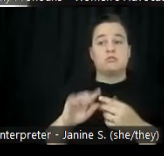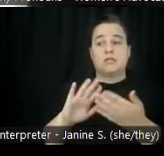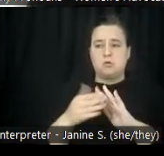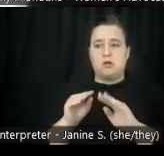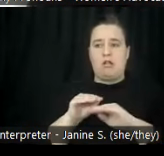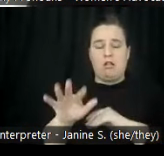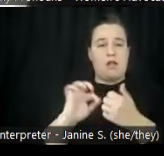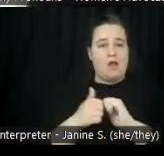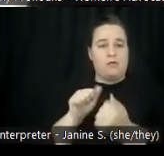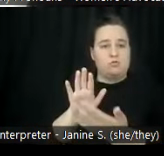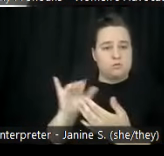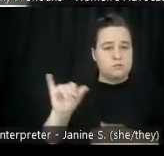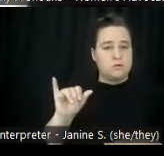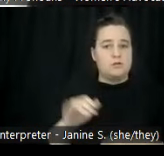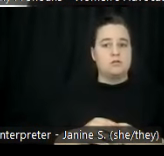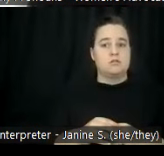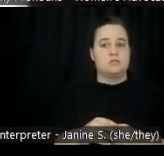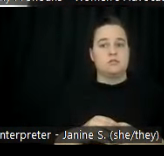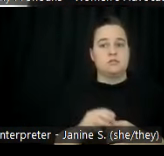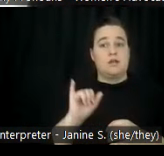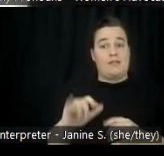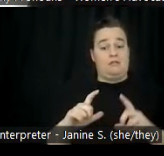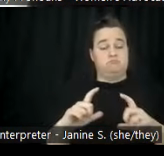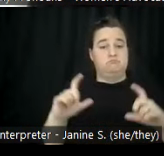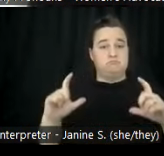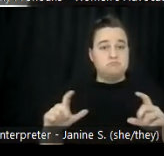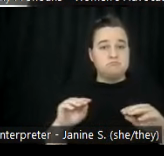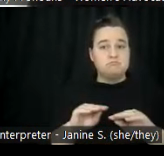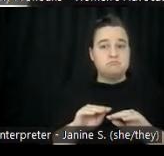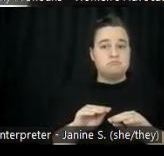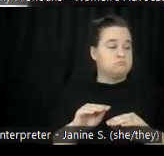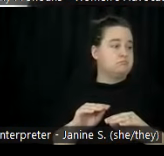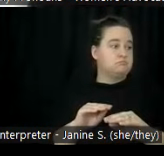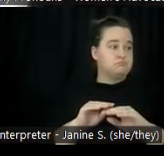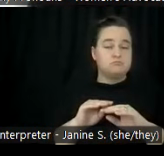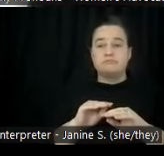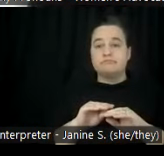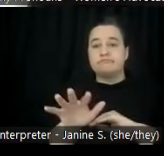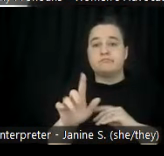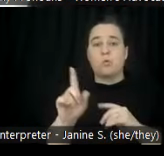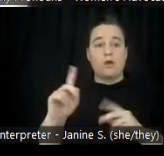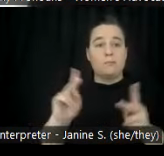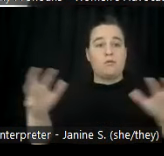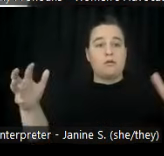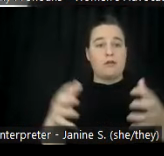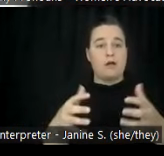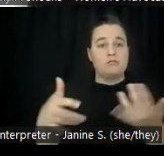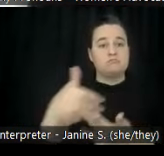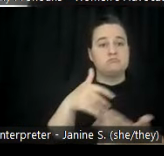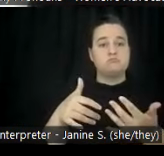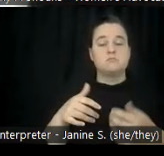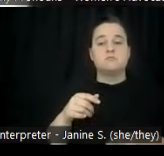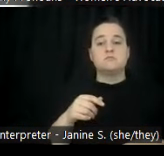kind of extends out toward where people gather and where they seek